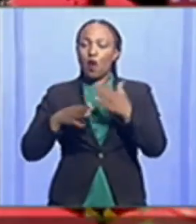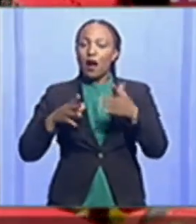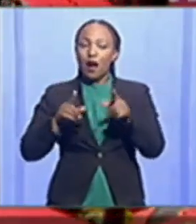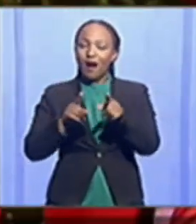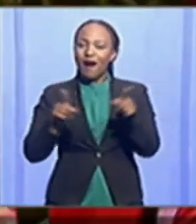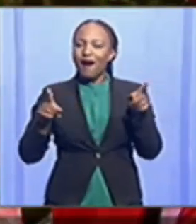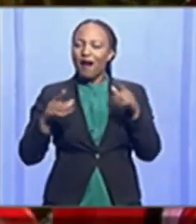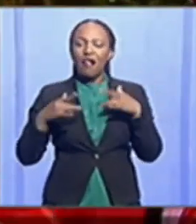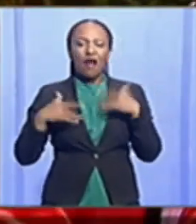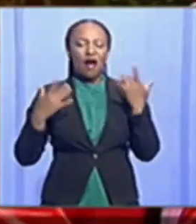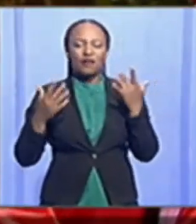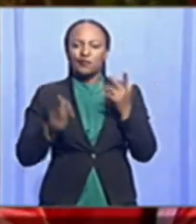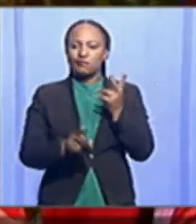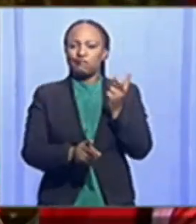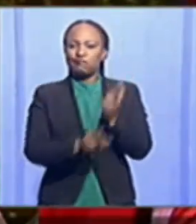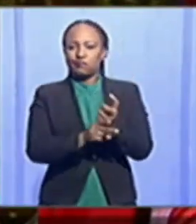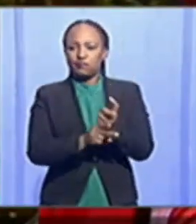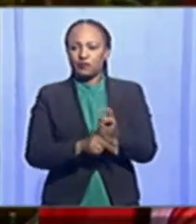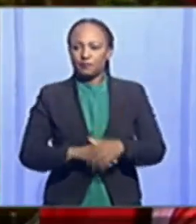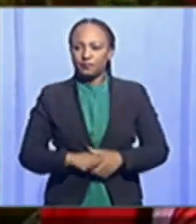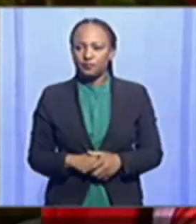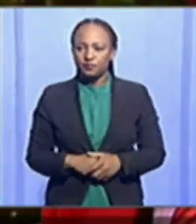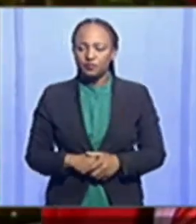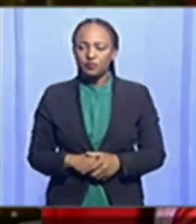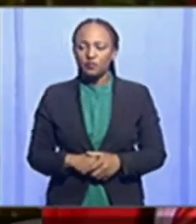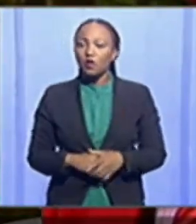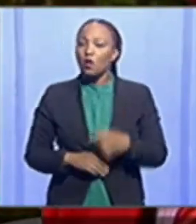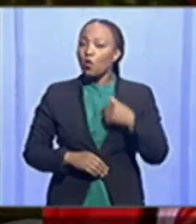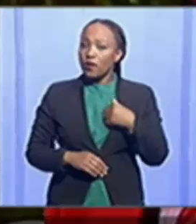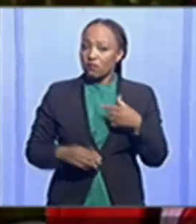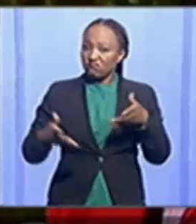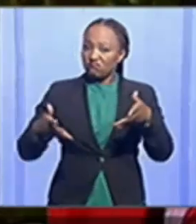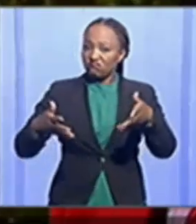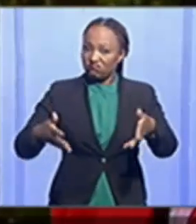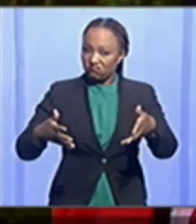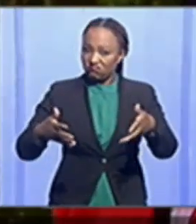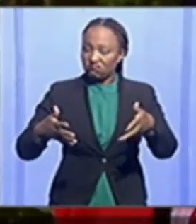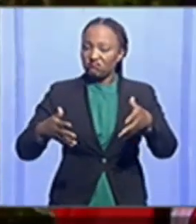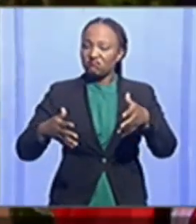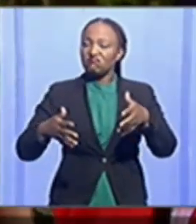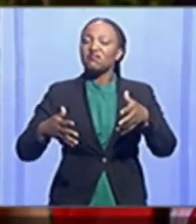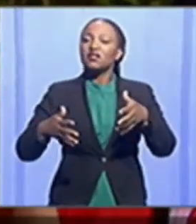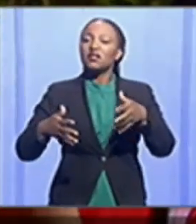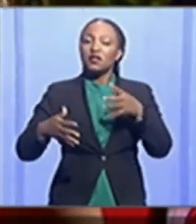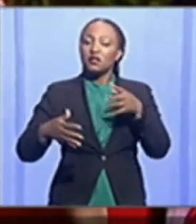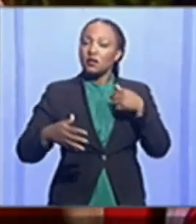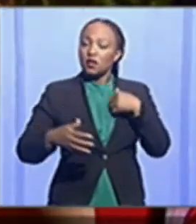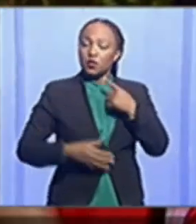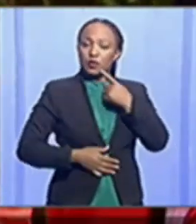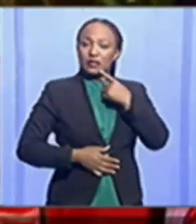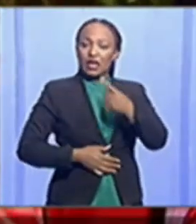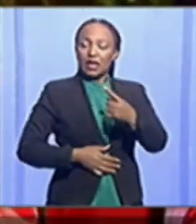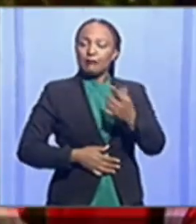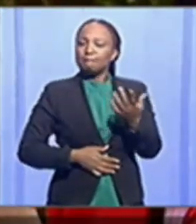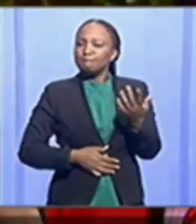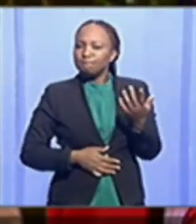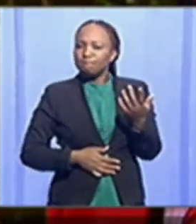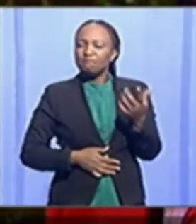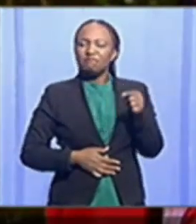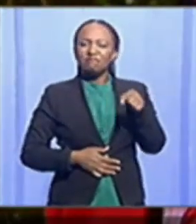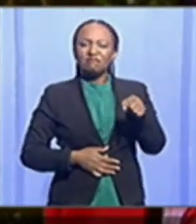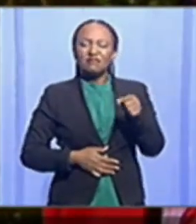boima. We are here to say, comrades, this thing of the moratorium